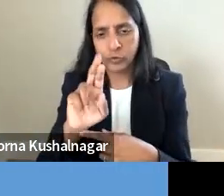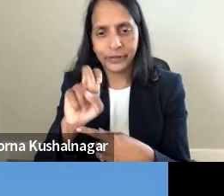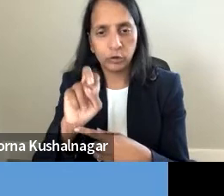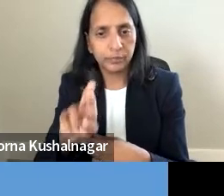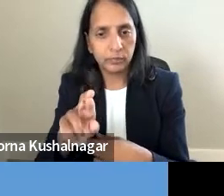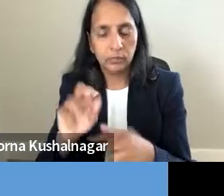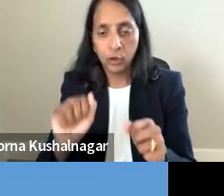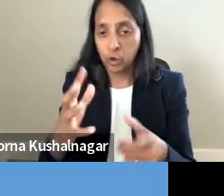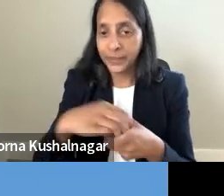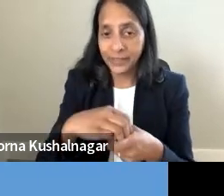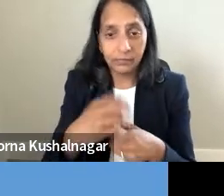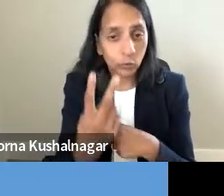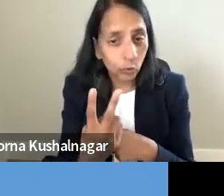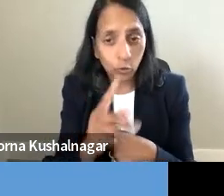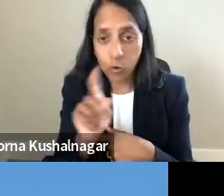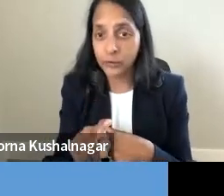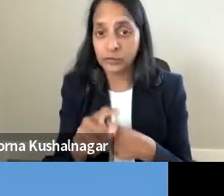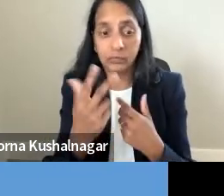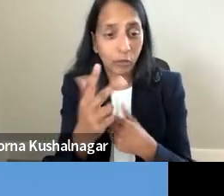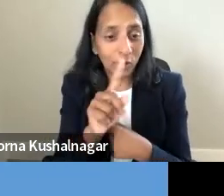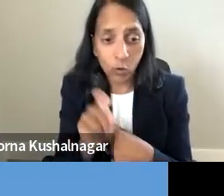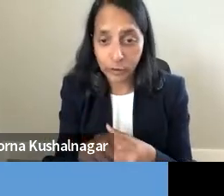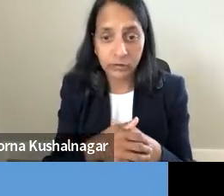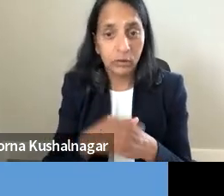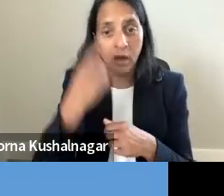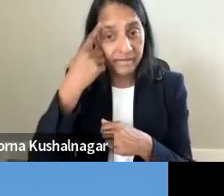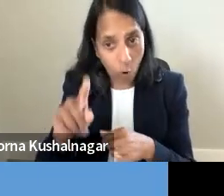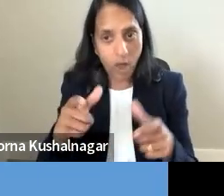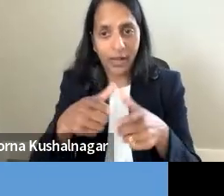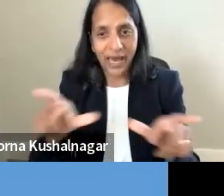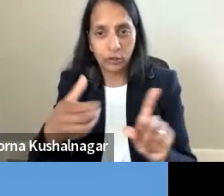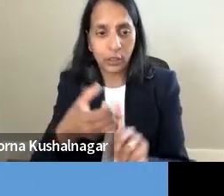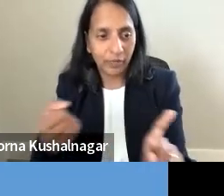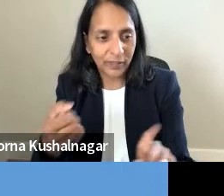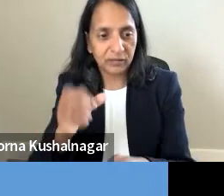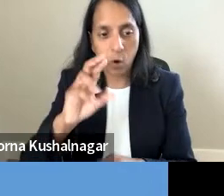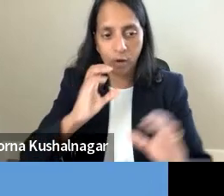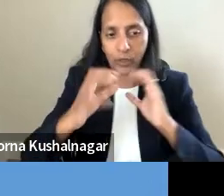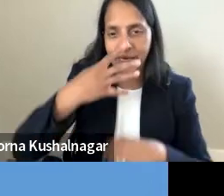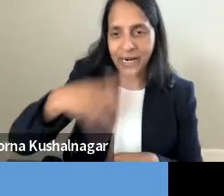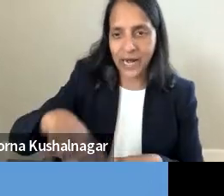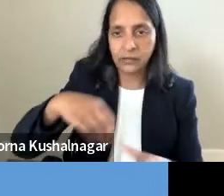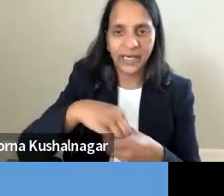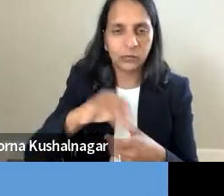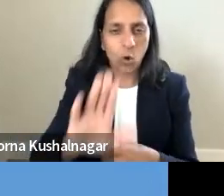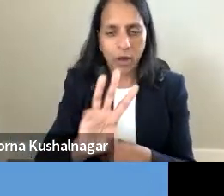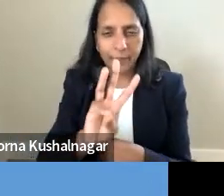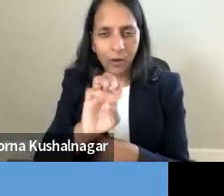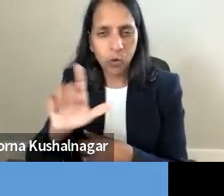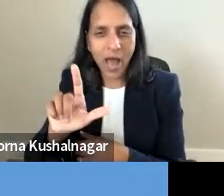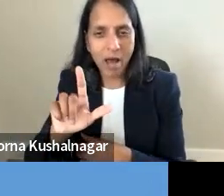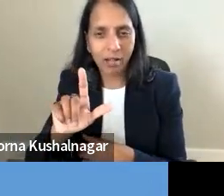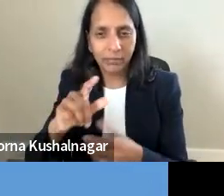screening tool. And that could be 2 questions, perhaps 3, that focus on language deprivation